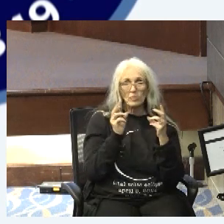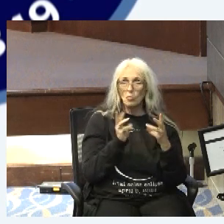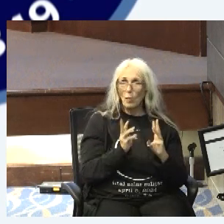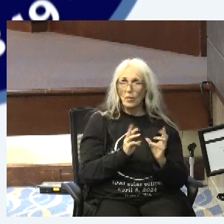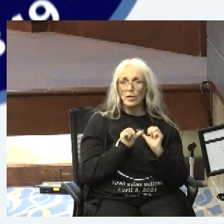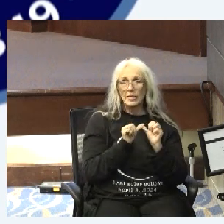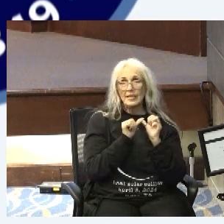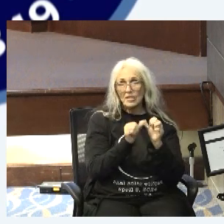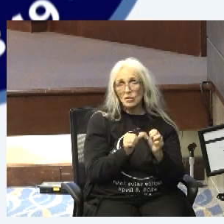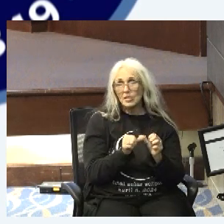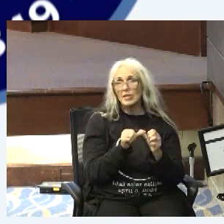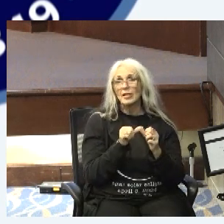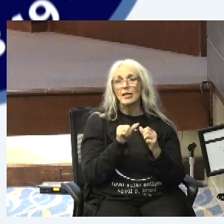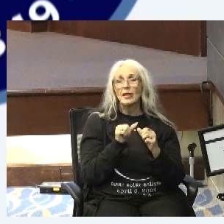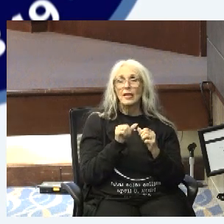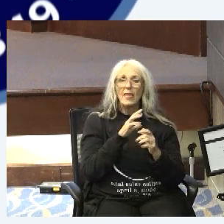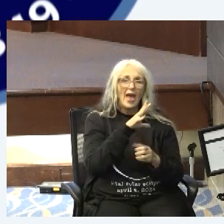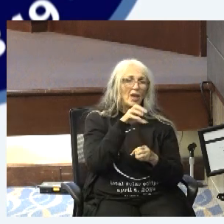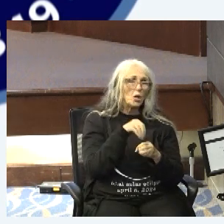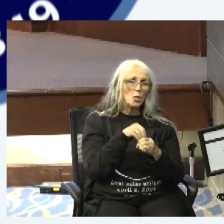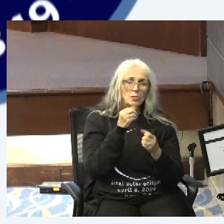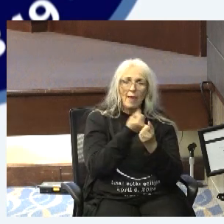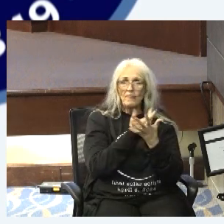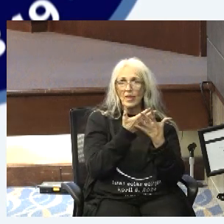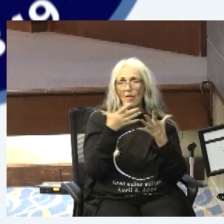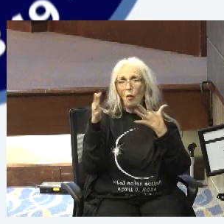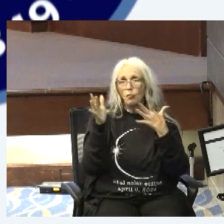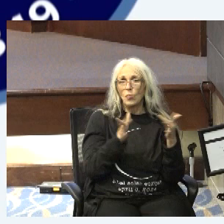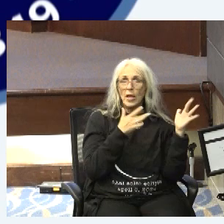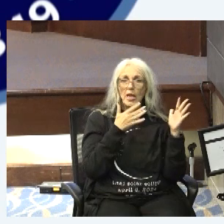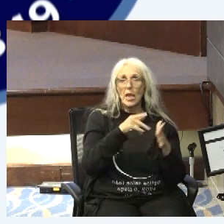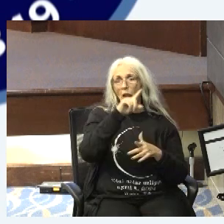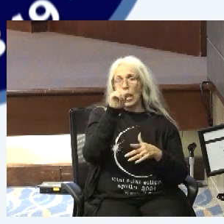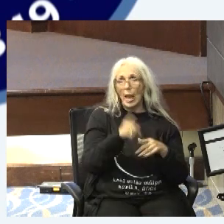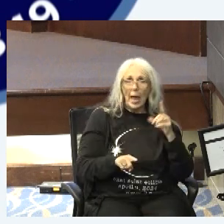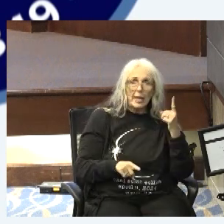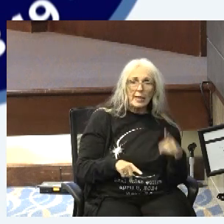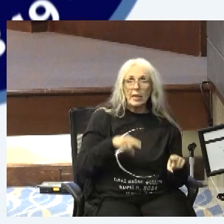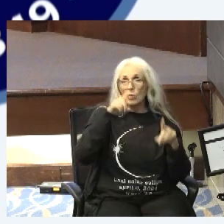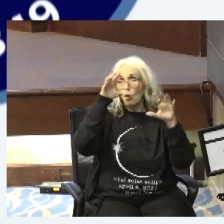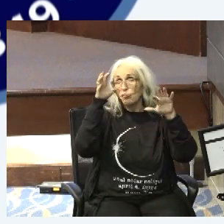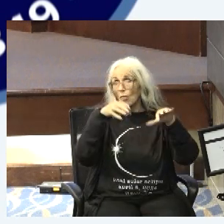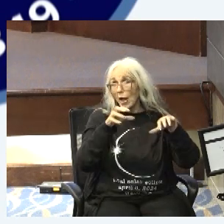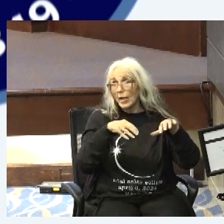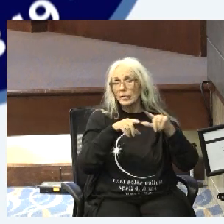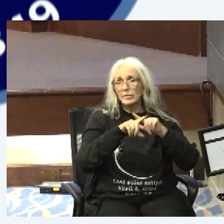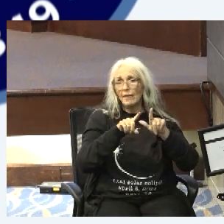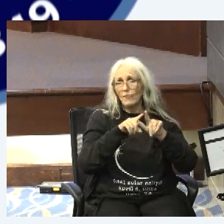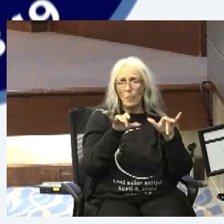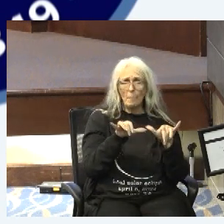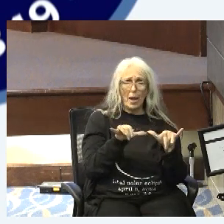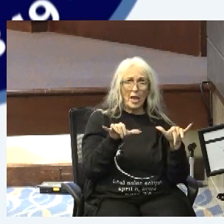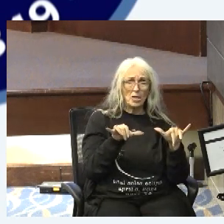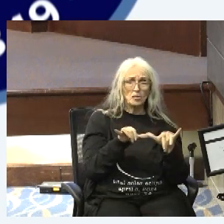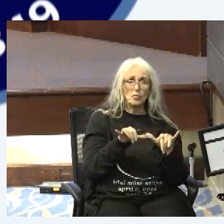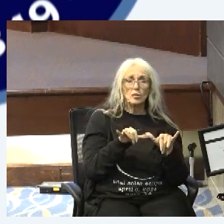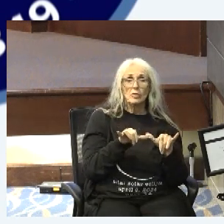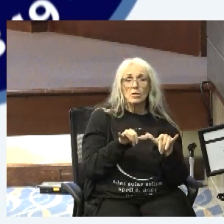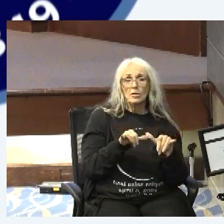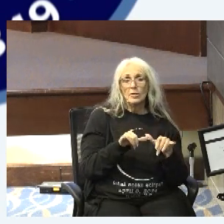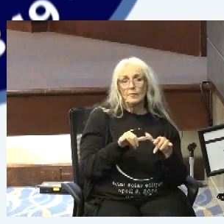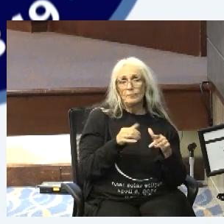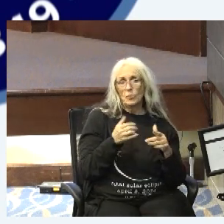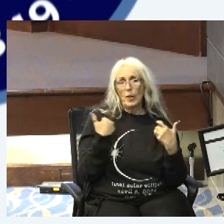contingencies. And this can include everything from wind, lightning, rain, and different measures. So for the